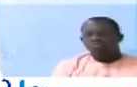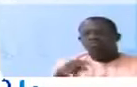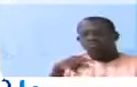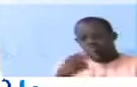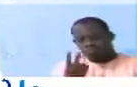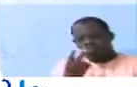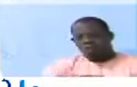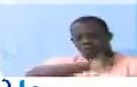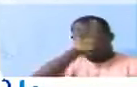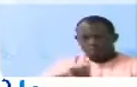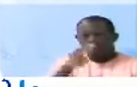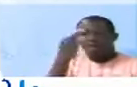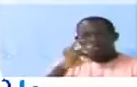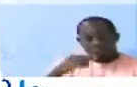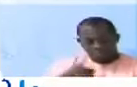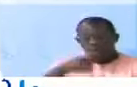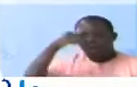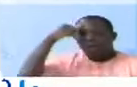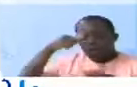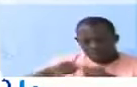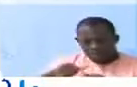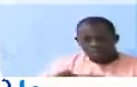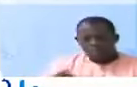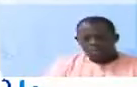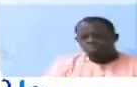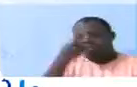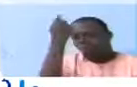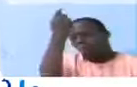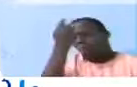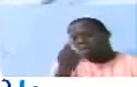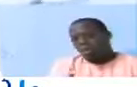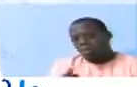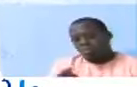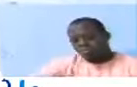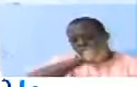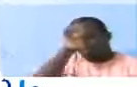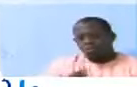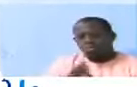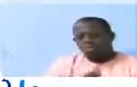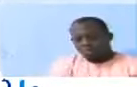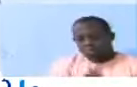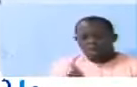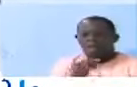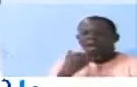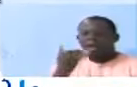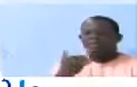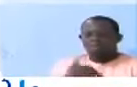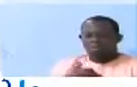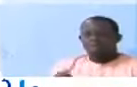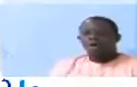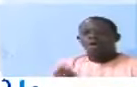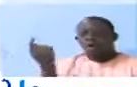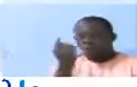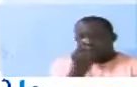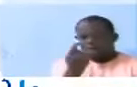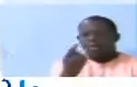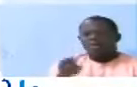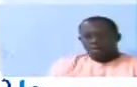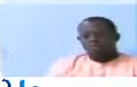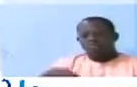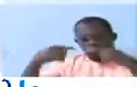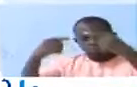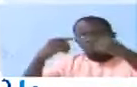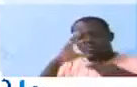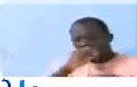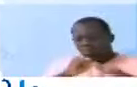questions, if I can remember, that was the only questions they asked of, except for they went on